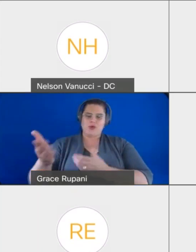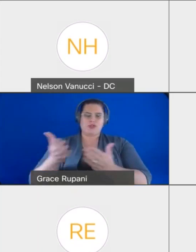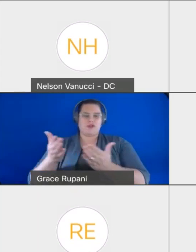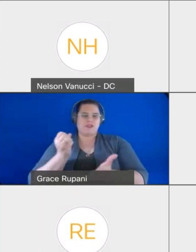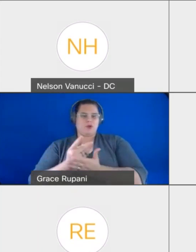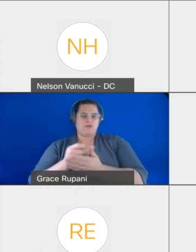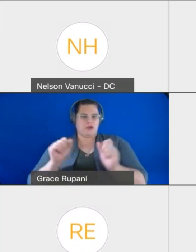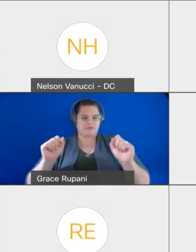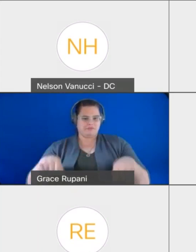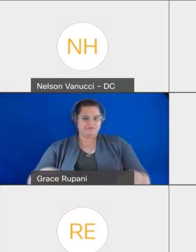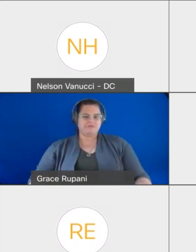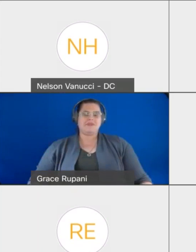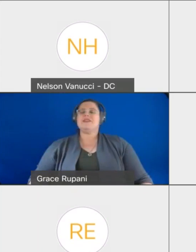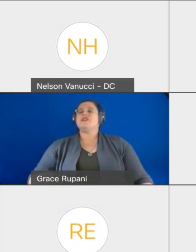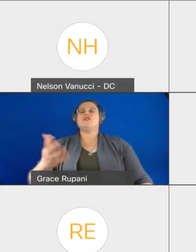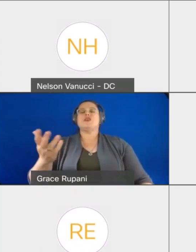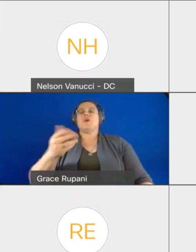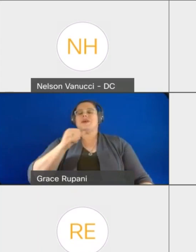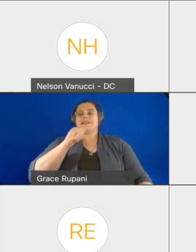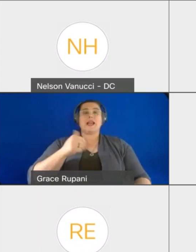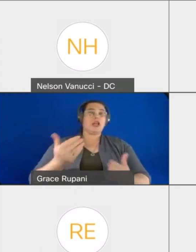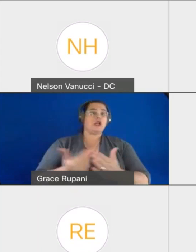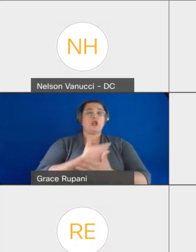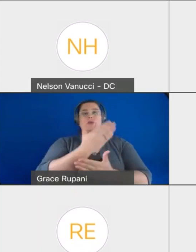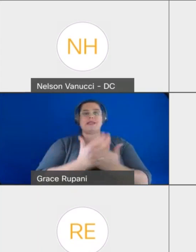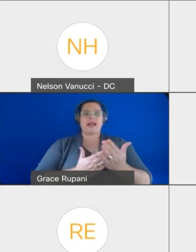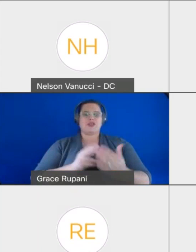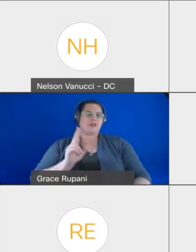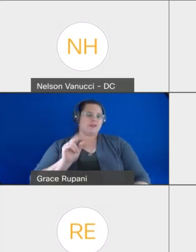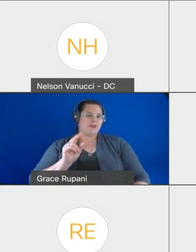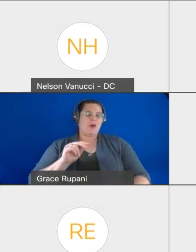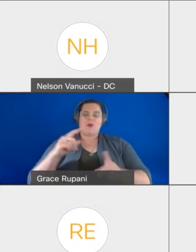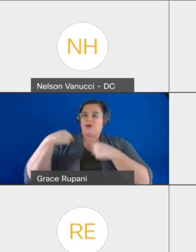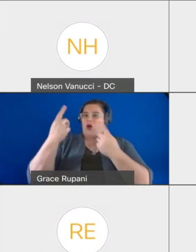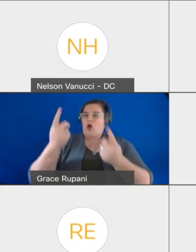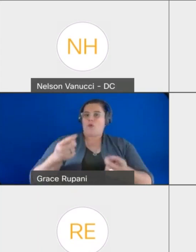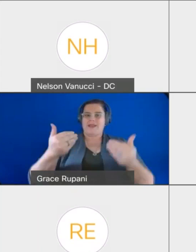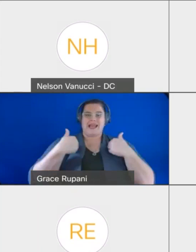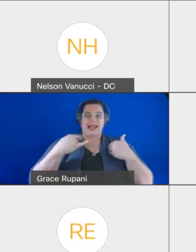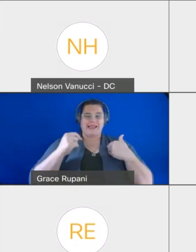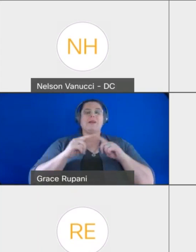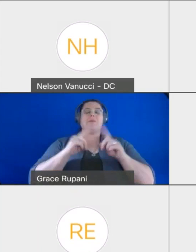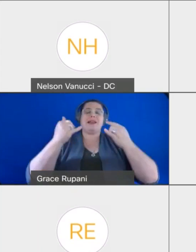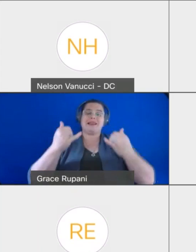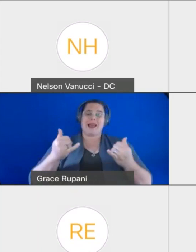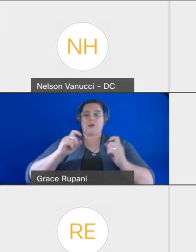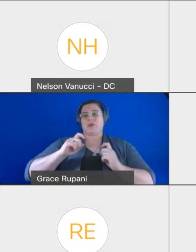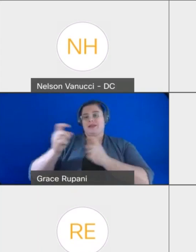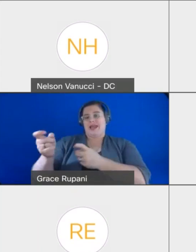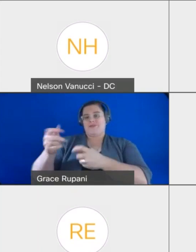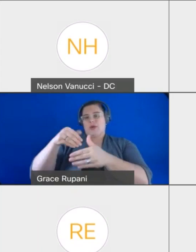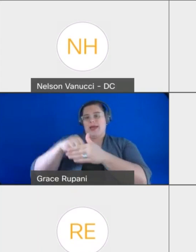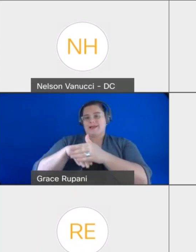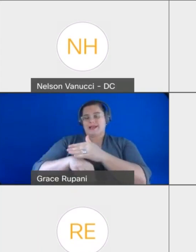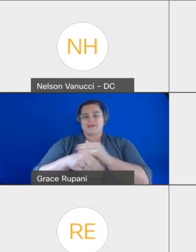So it's no new section that's in MCIS. It's always been there. It's just you have access now to retrieve your